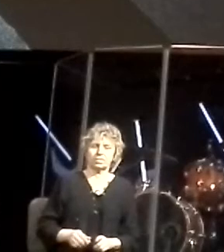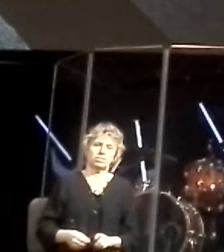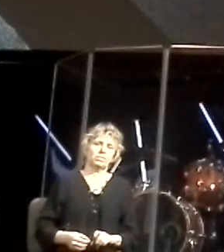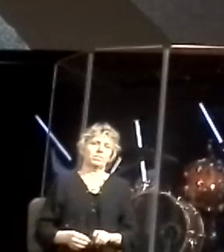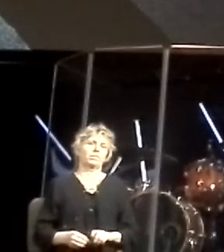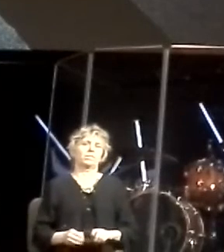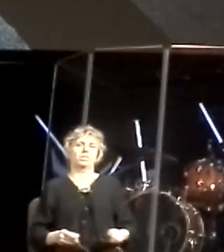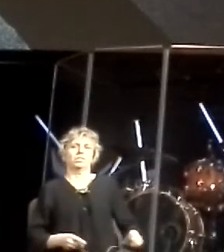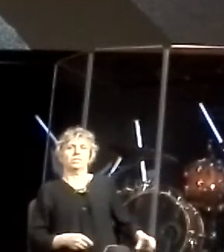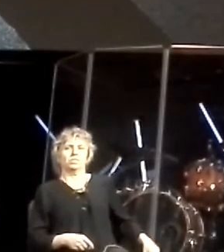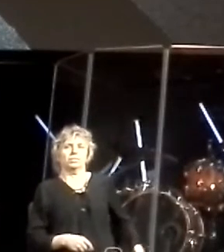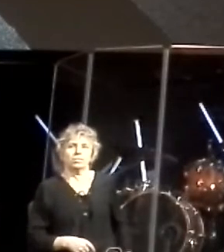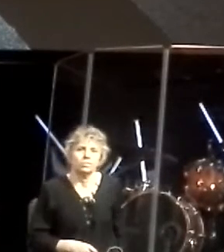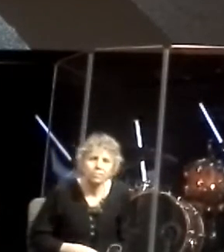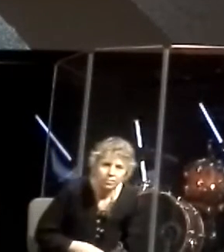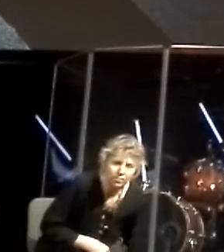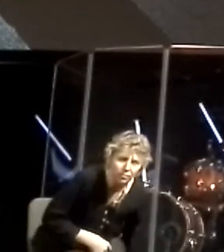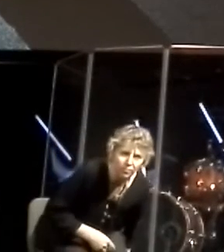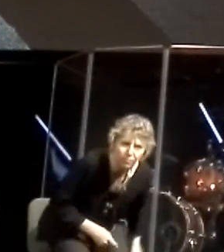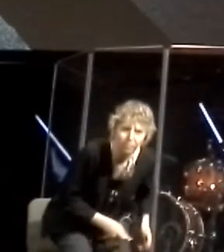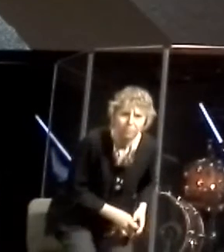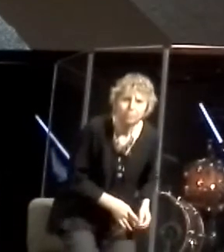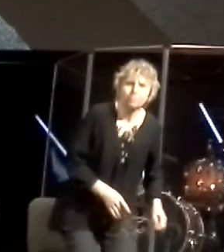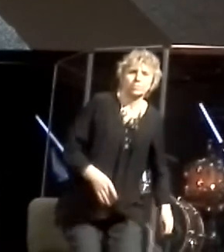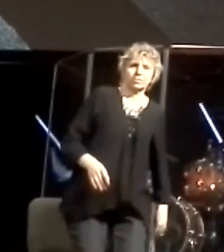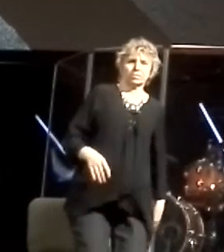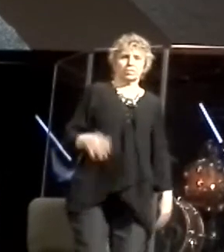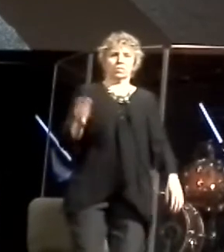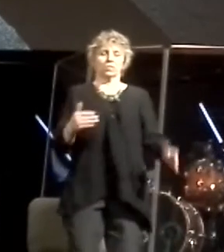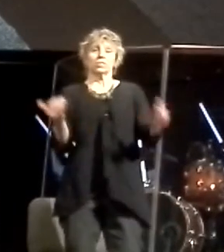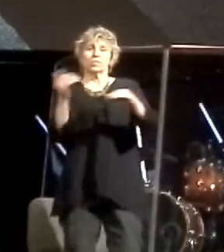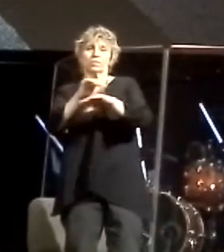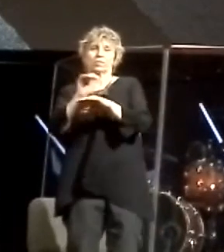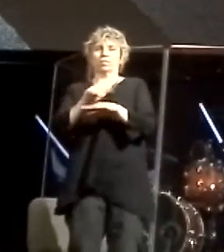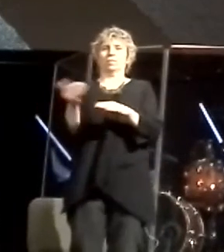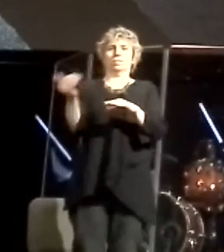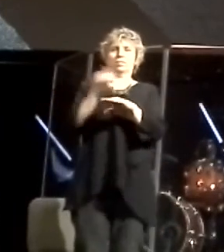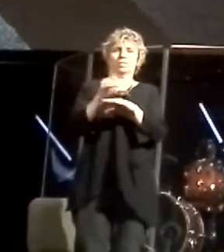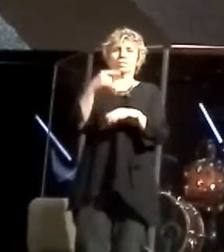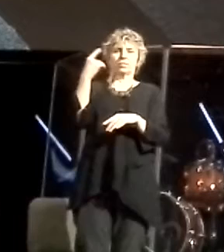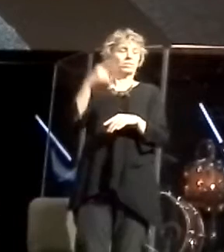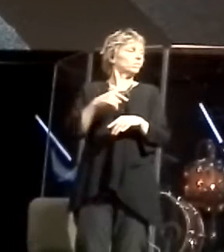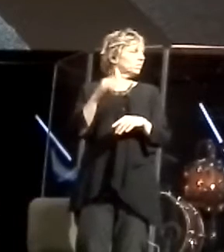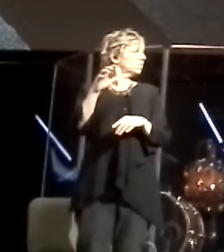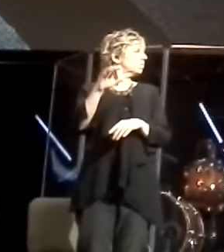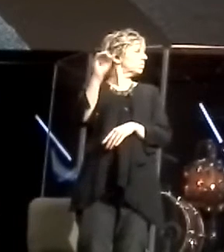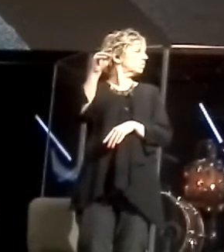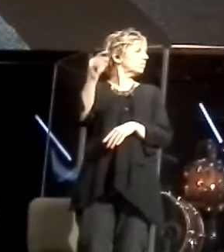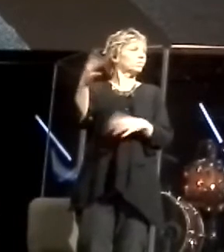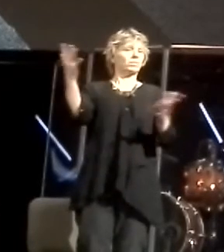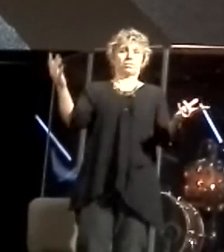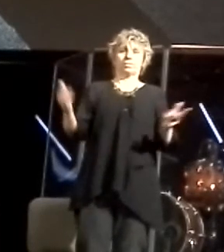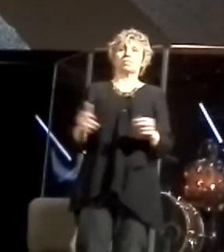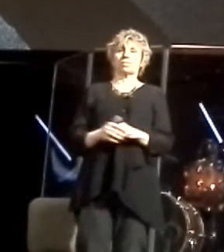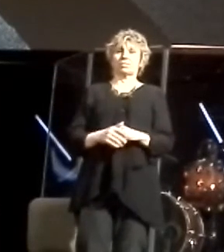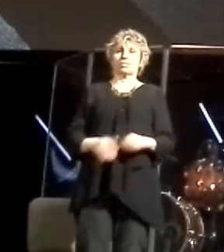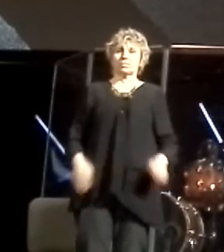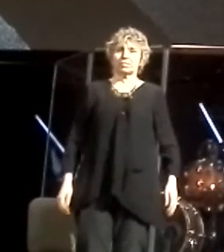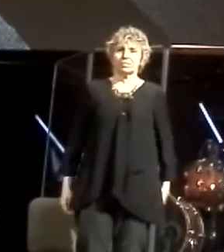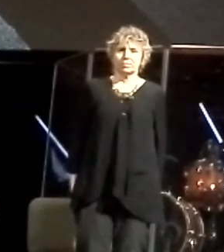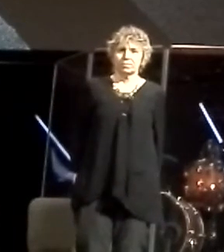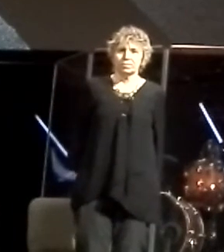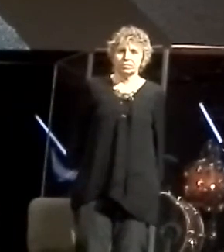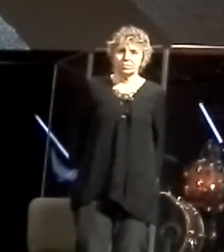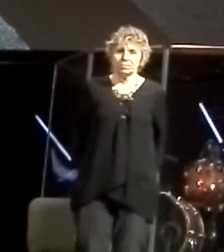you. Last but not least, we have baptisms tonight. So Pastor Dan just shared so much about what God is doing in our lives, and we get to